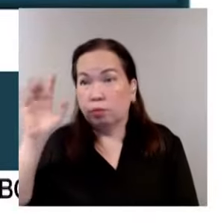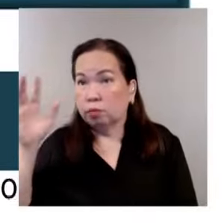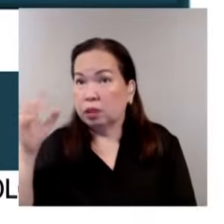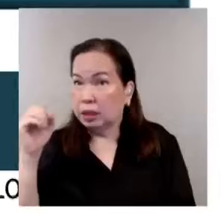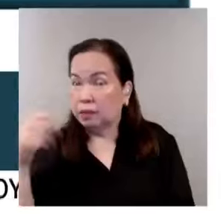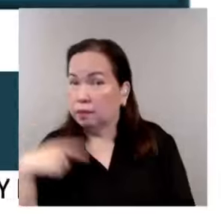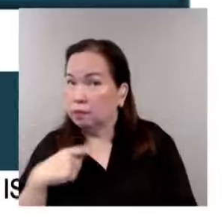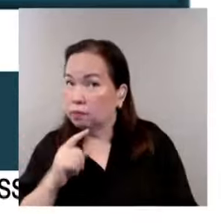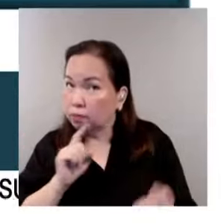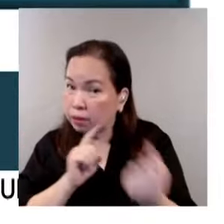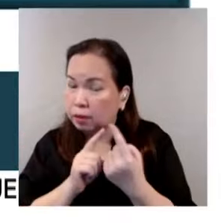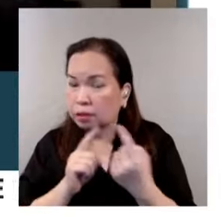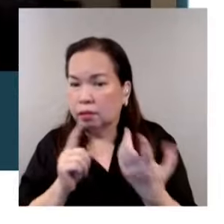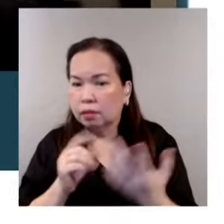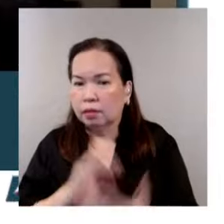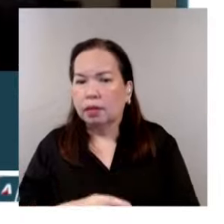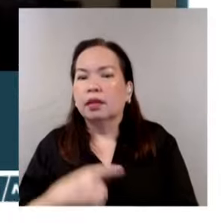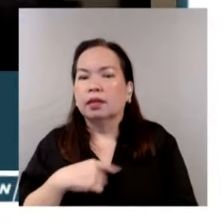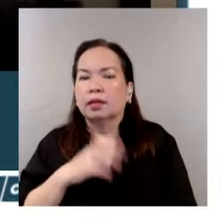Kubiloy,